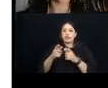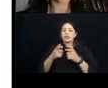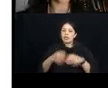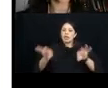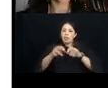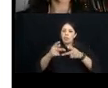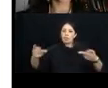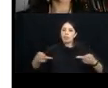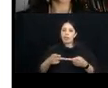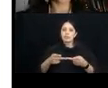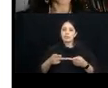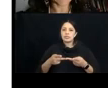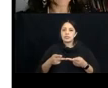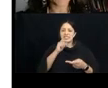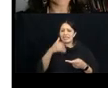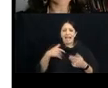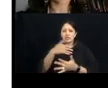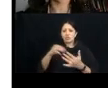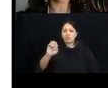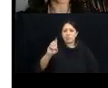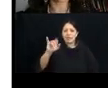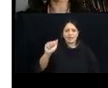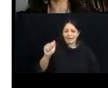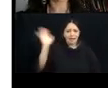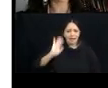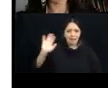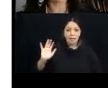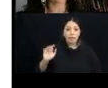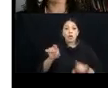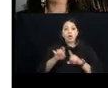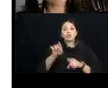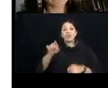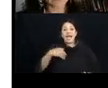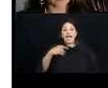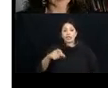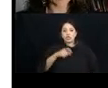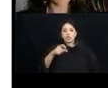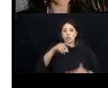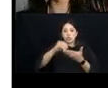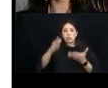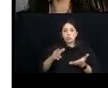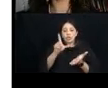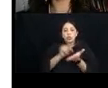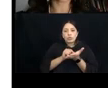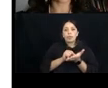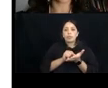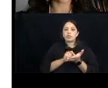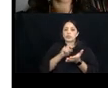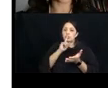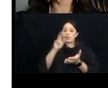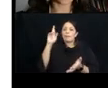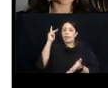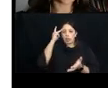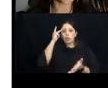newspaper that is written by high school students. You have also the Chicano Student Movement newspaper that's very political and